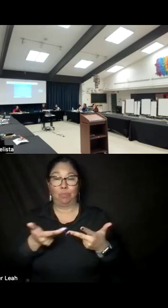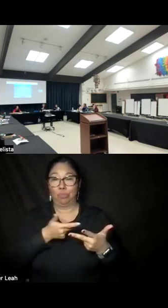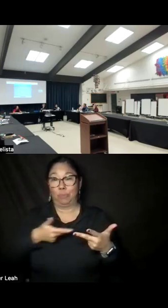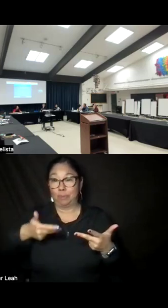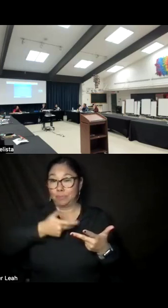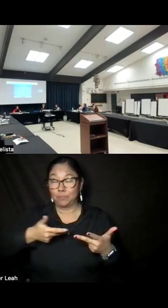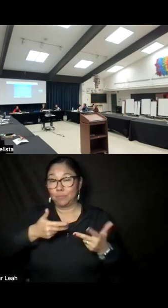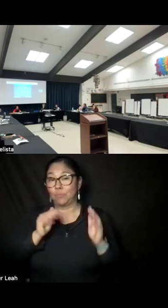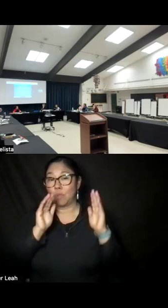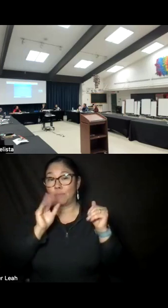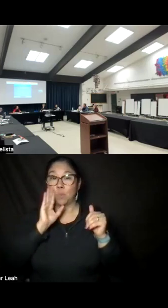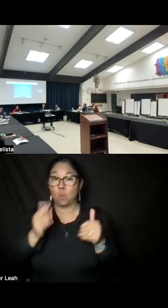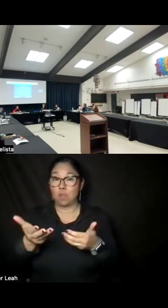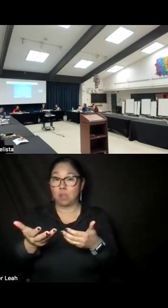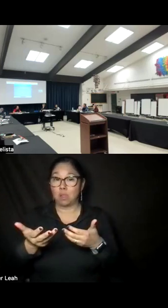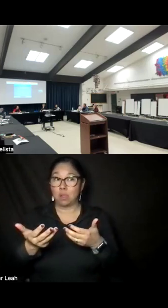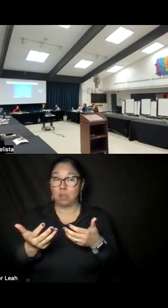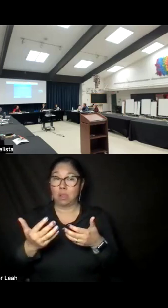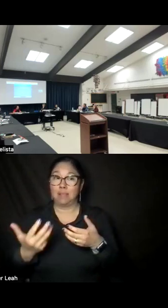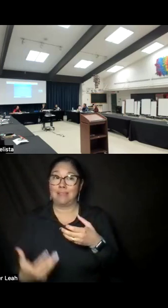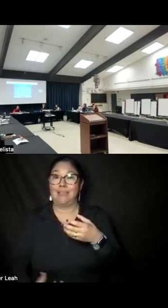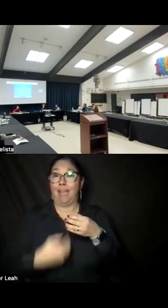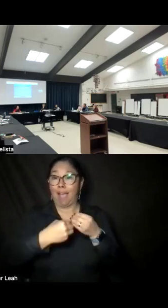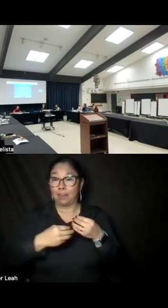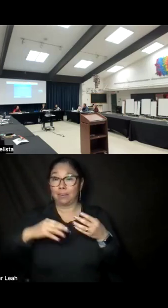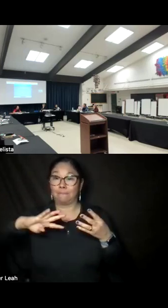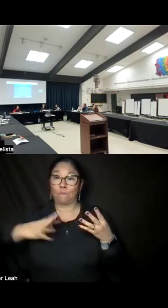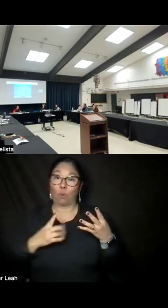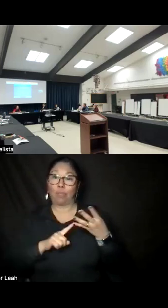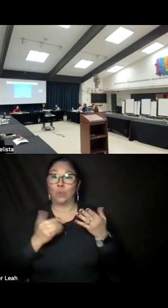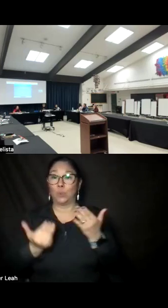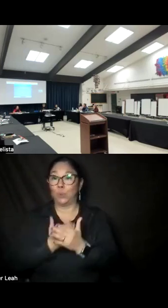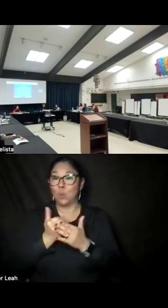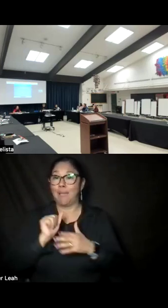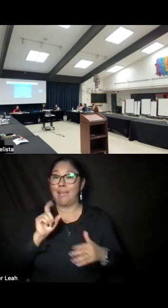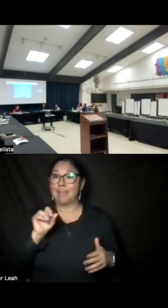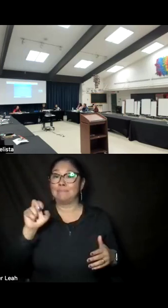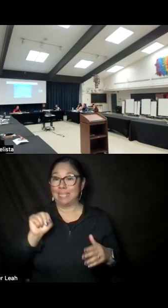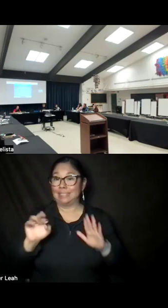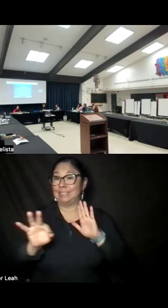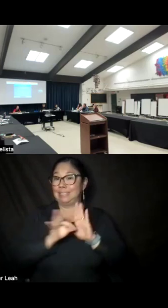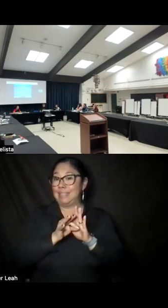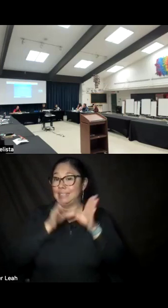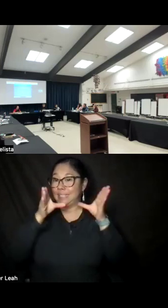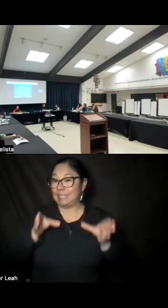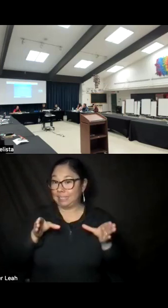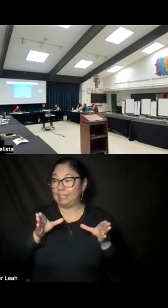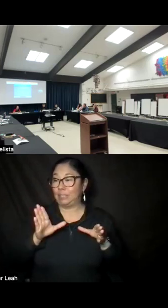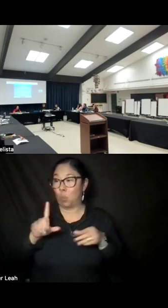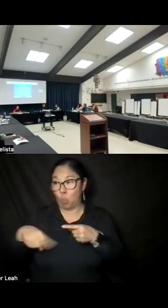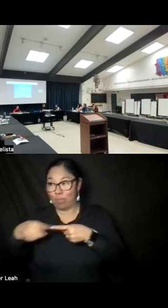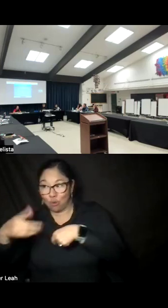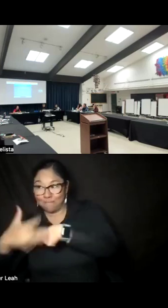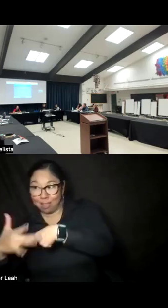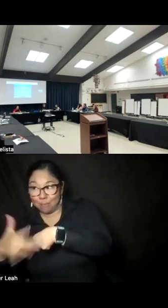And hopefully we'll be bringing on our new administrative designee at their earliest convenience and